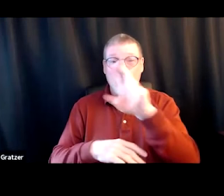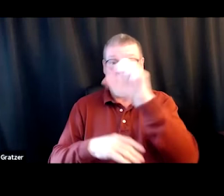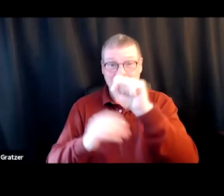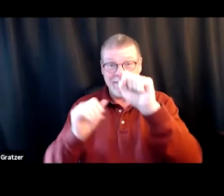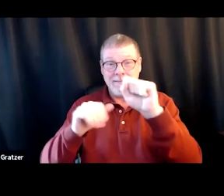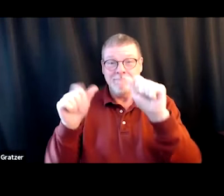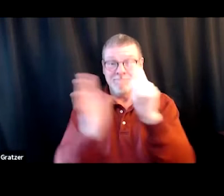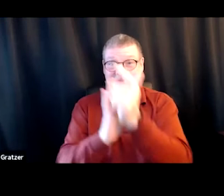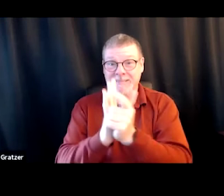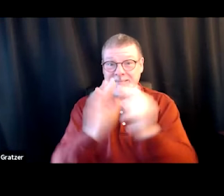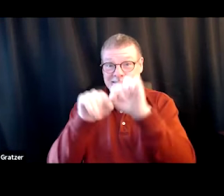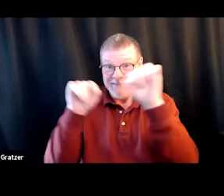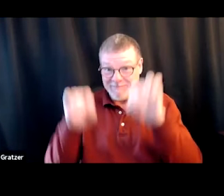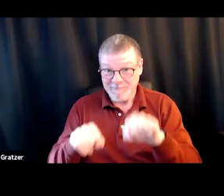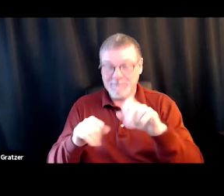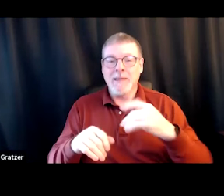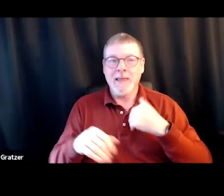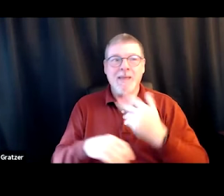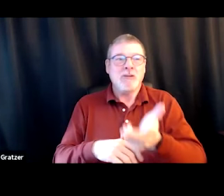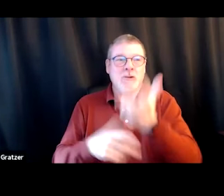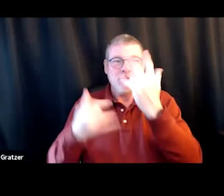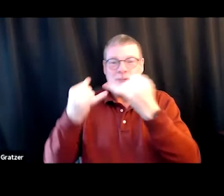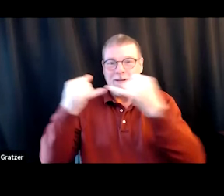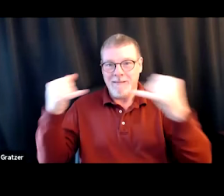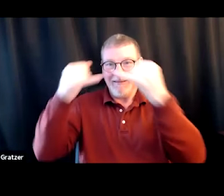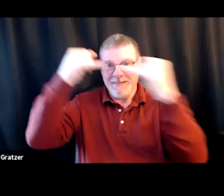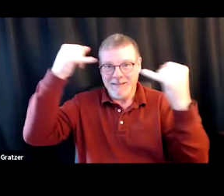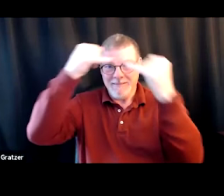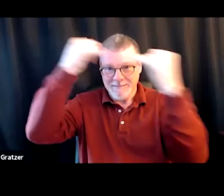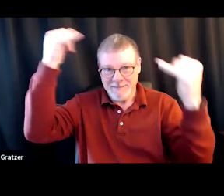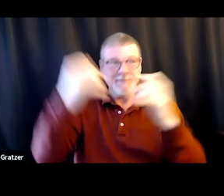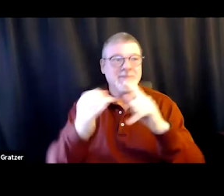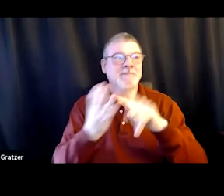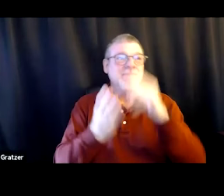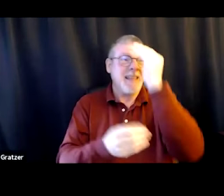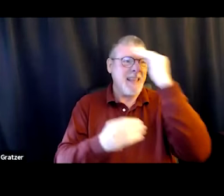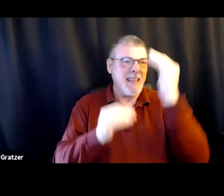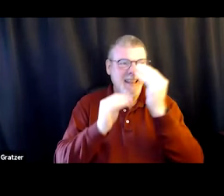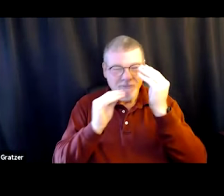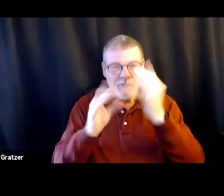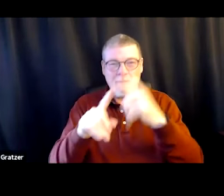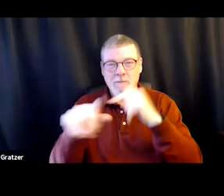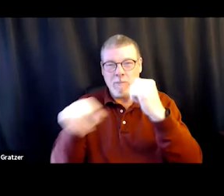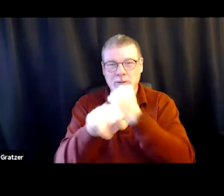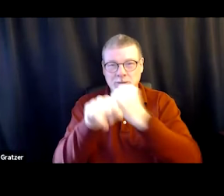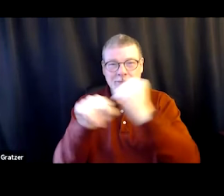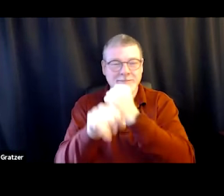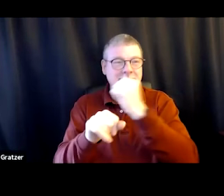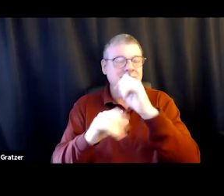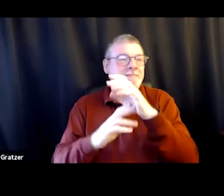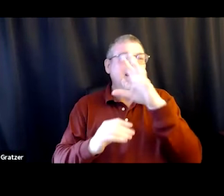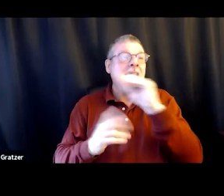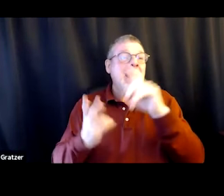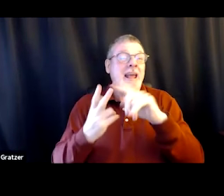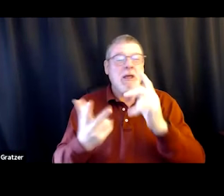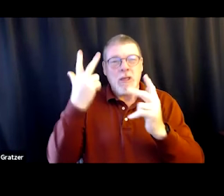system, we have these three lines. Using data from the Bureau of Justice Statistics, we see kind of three trends.